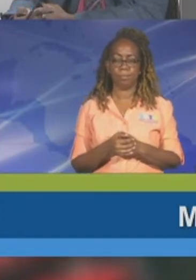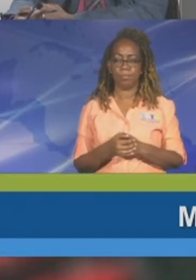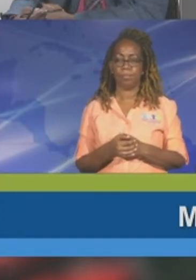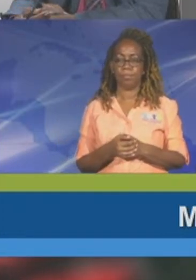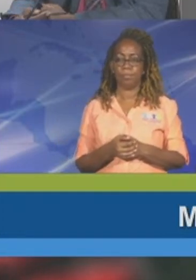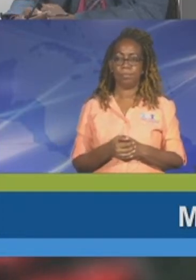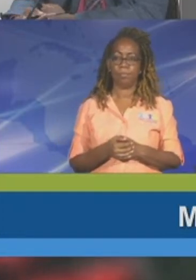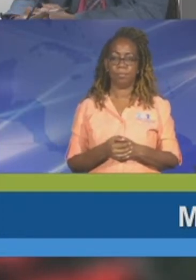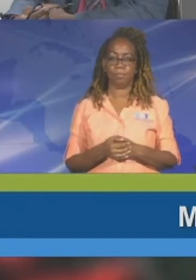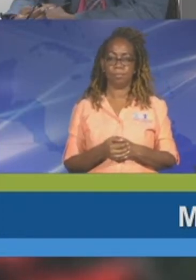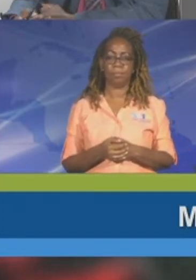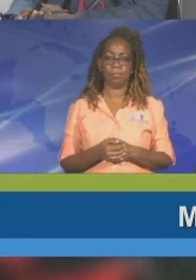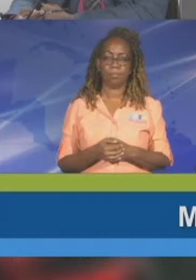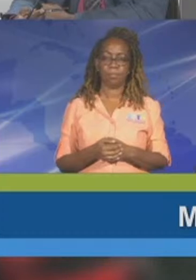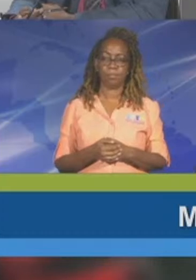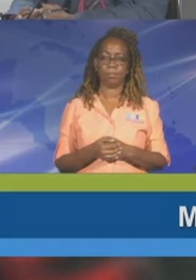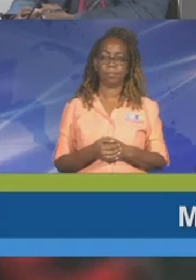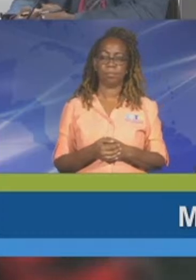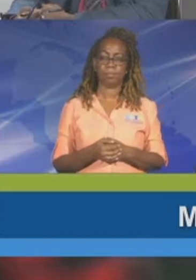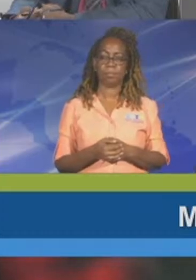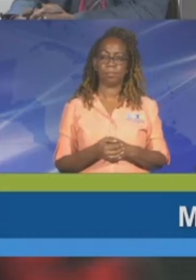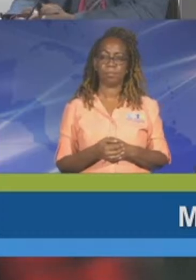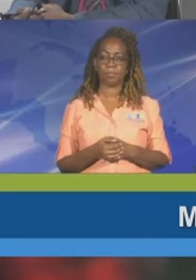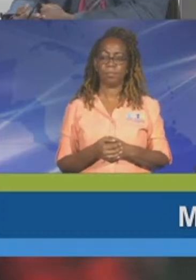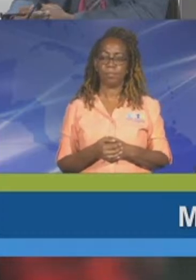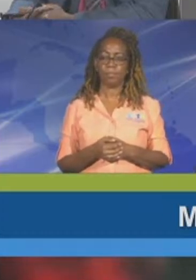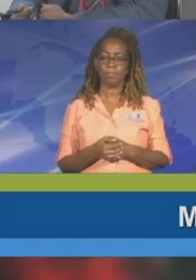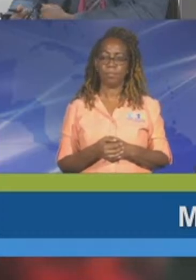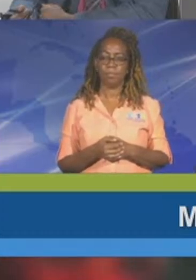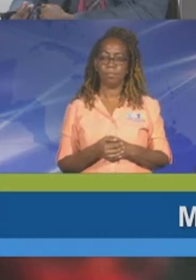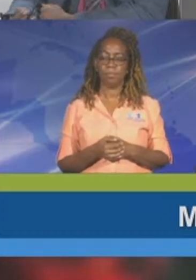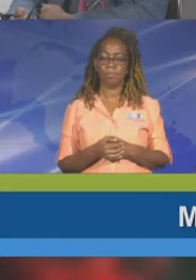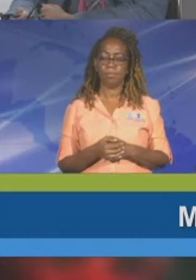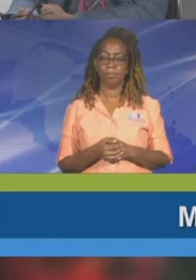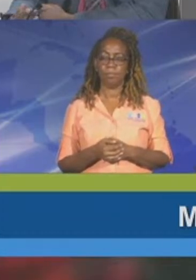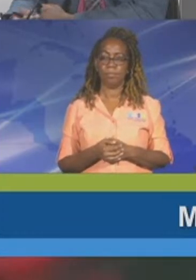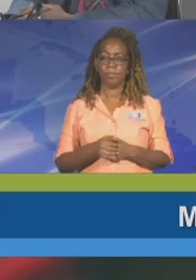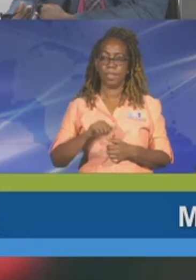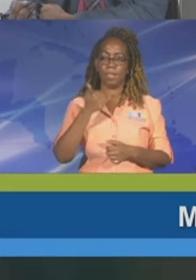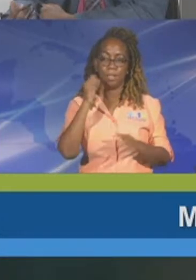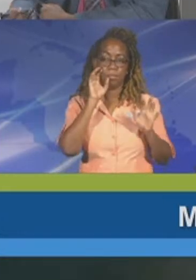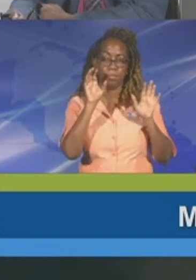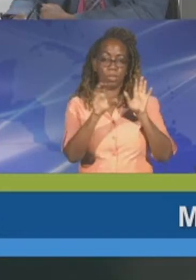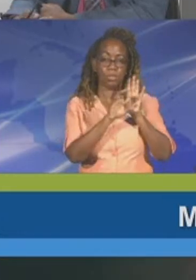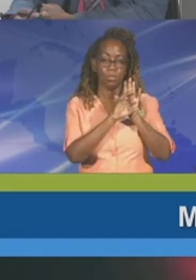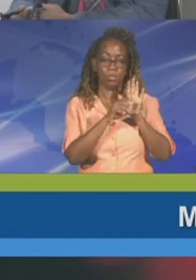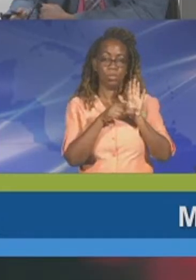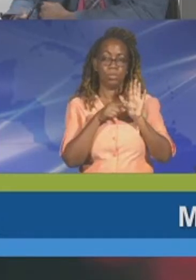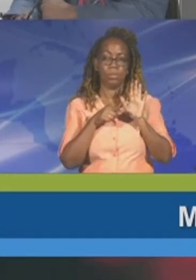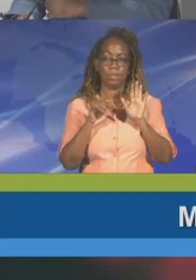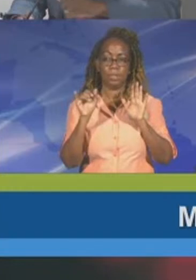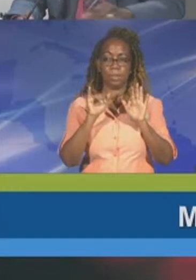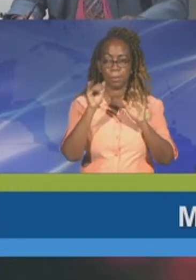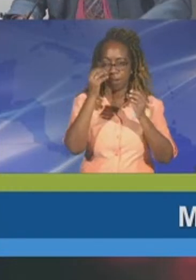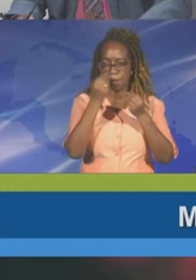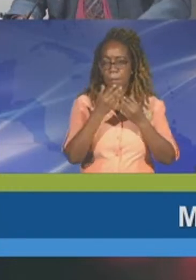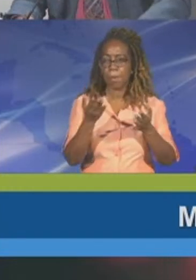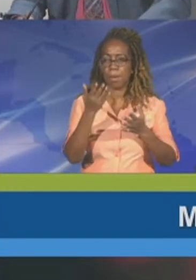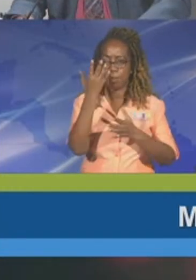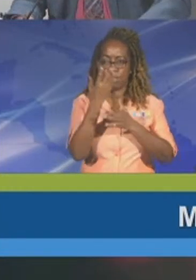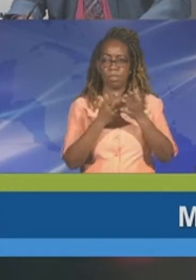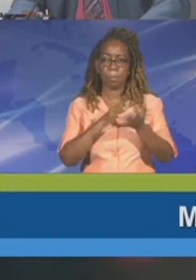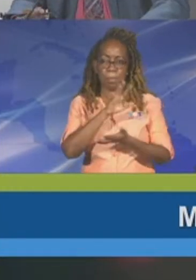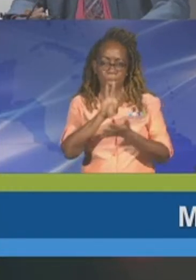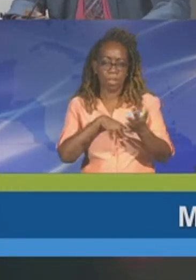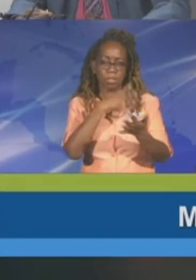sign. We will skip to the next, which is basically the same information. Next slide, same information, but on